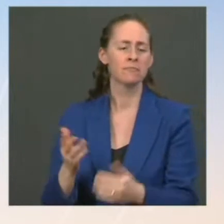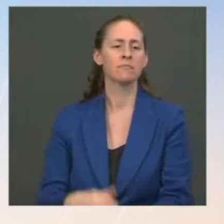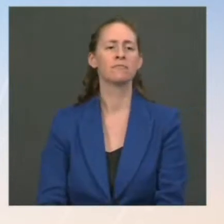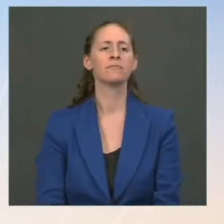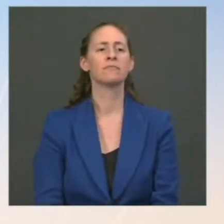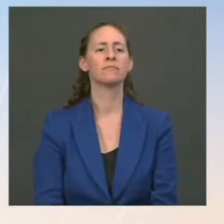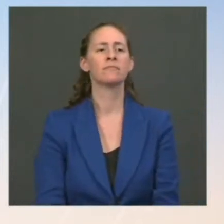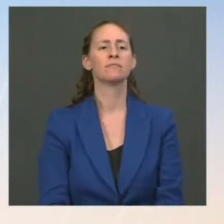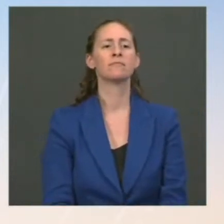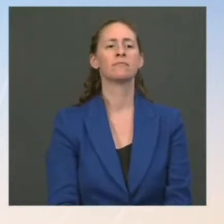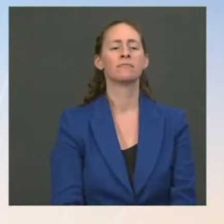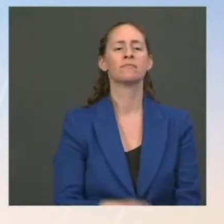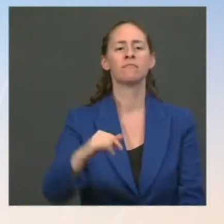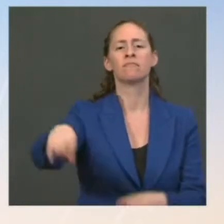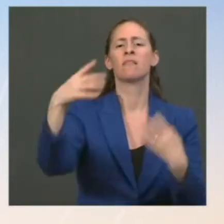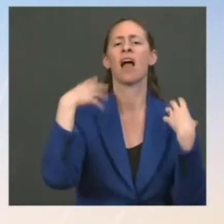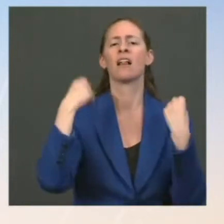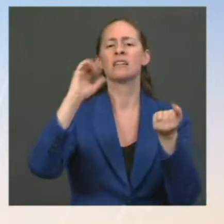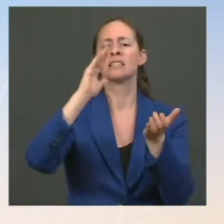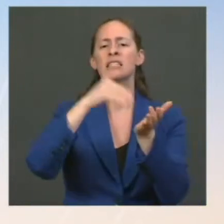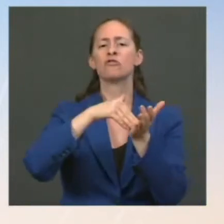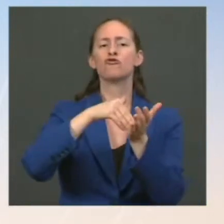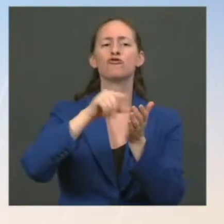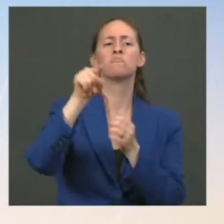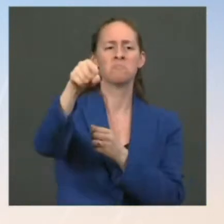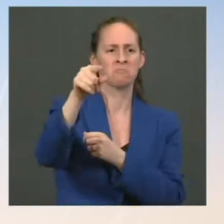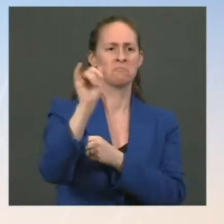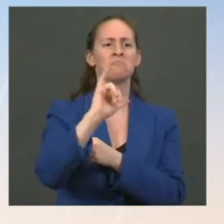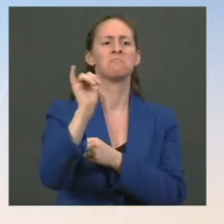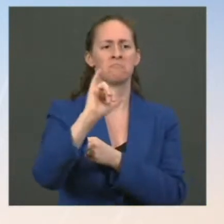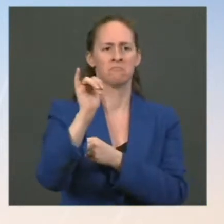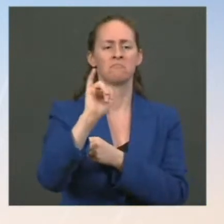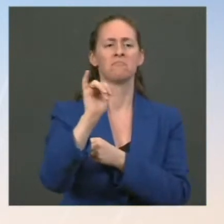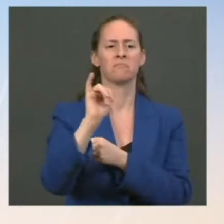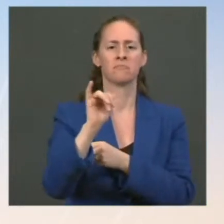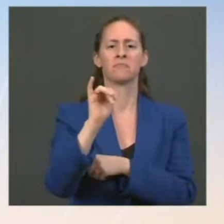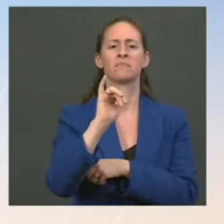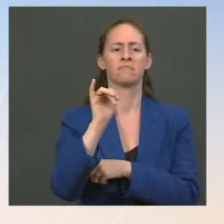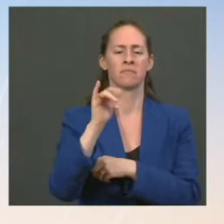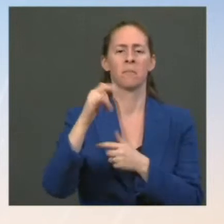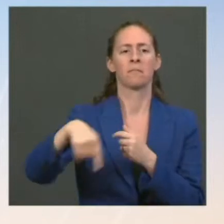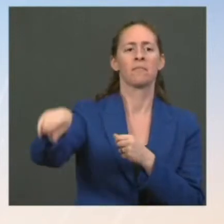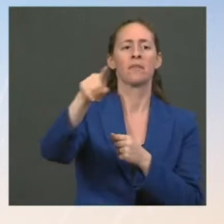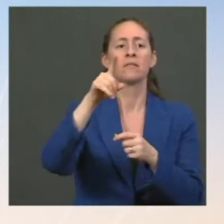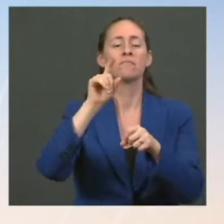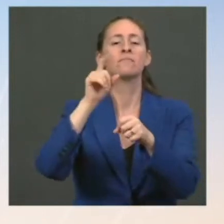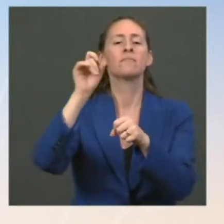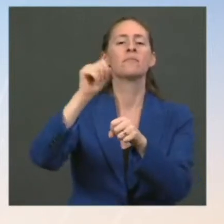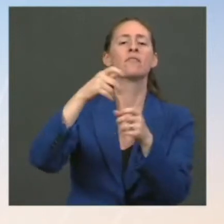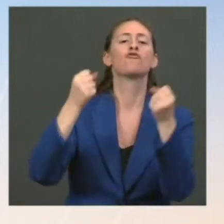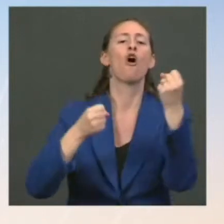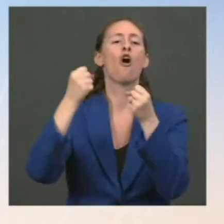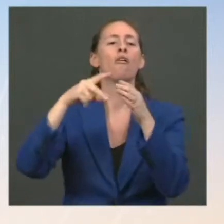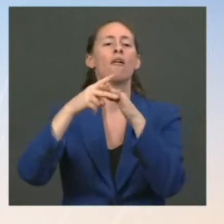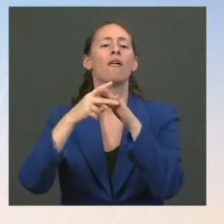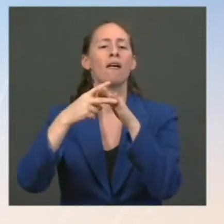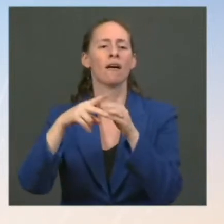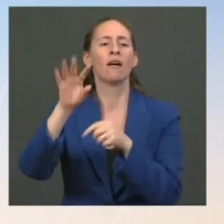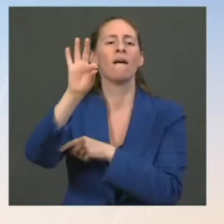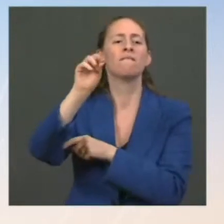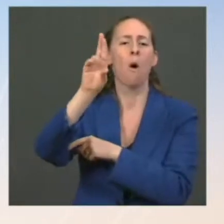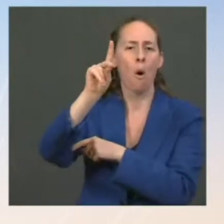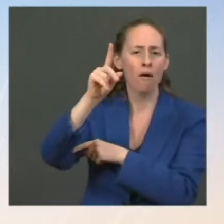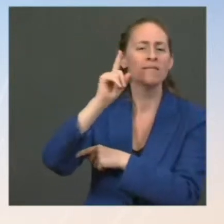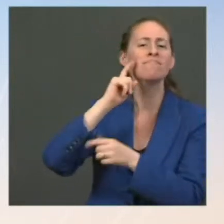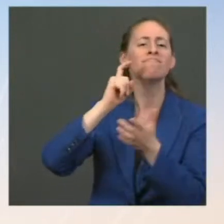68% vaccinated to 98%. So point is, we're seeing in a lot of places that this is working, it's effective, it's creating more certainty and protection in their